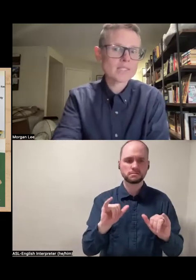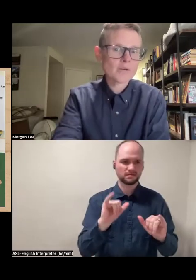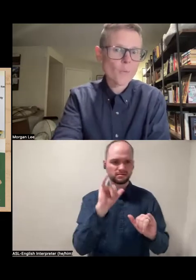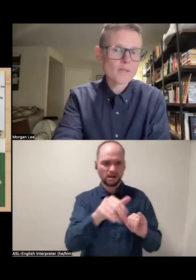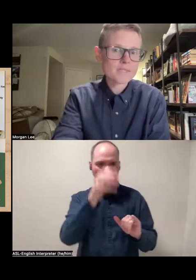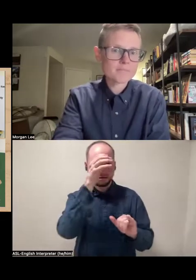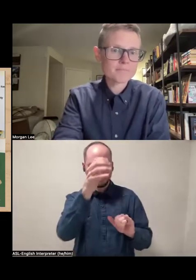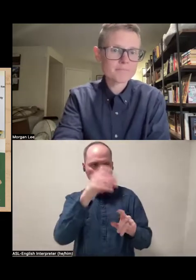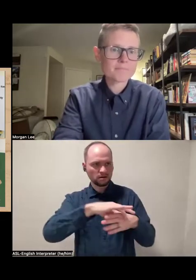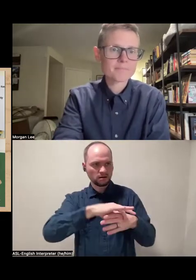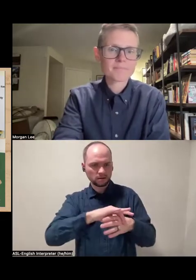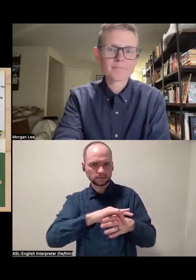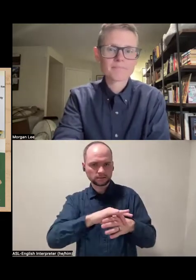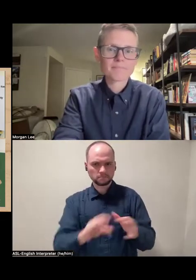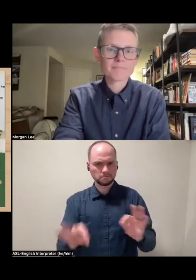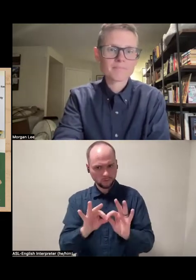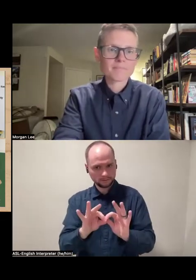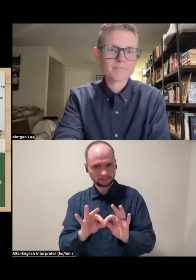important content was.